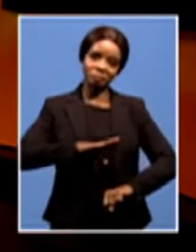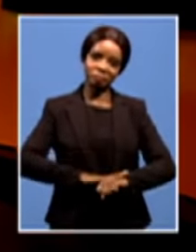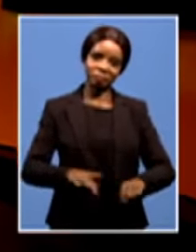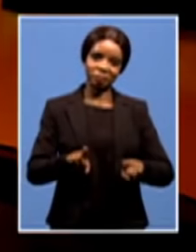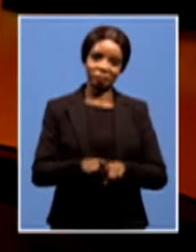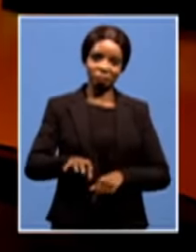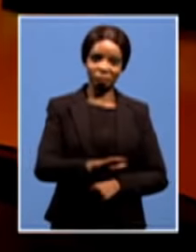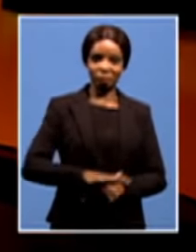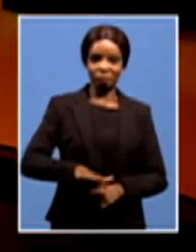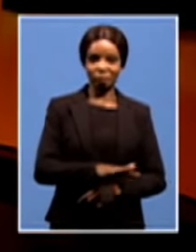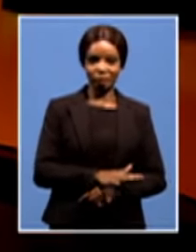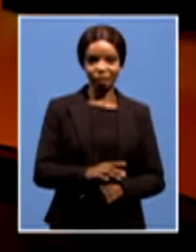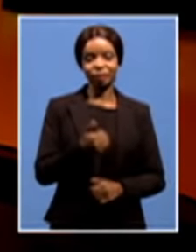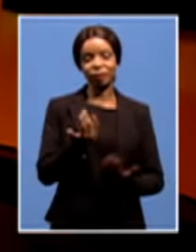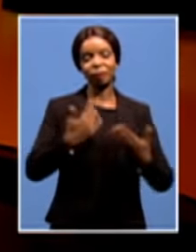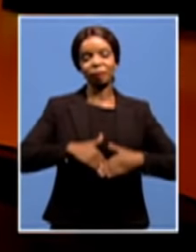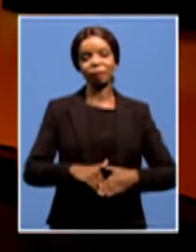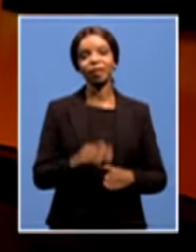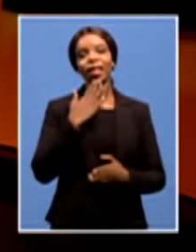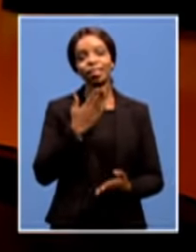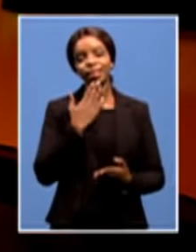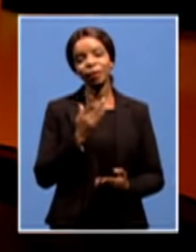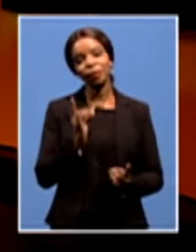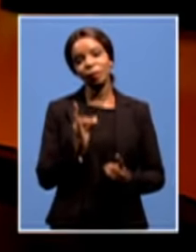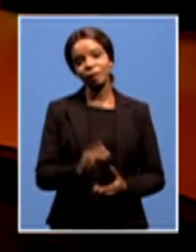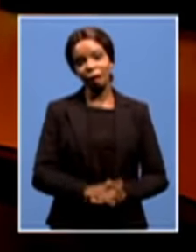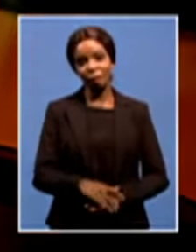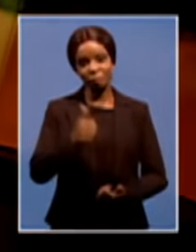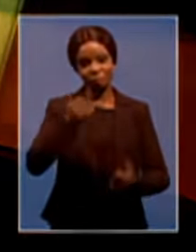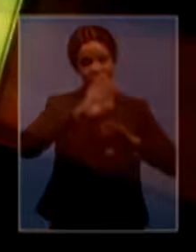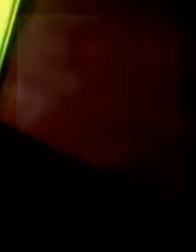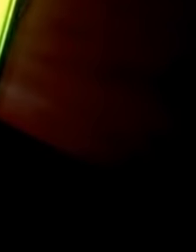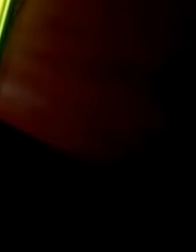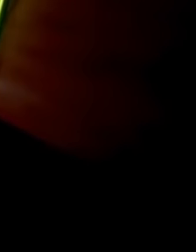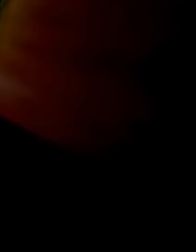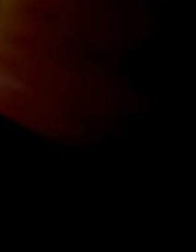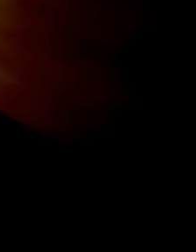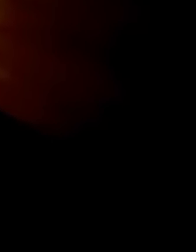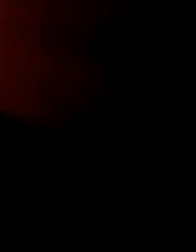same place. From me, Bongani Bingwa, thank you for watching. Good night.